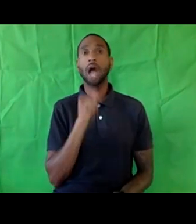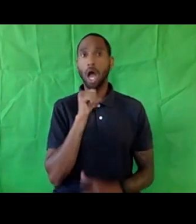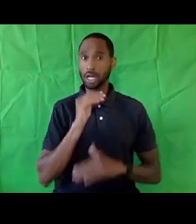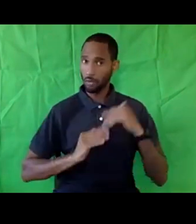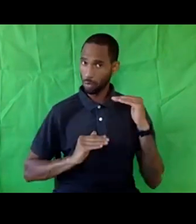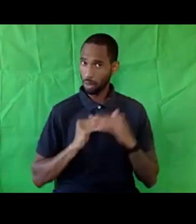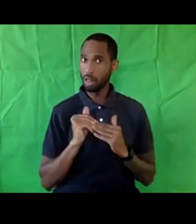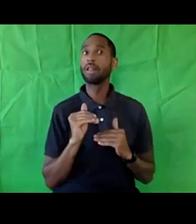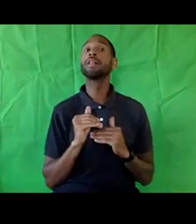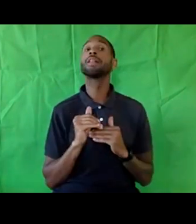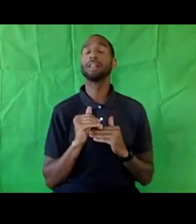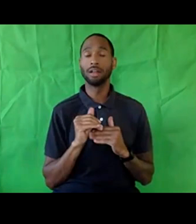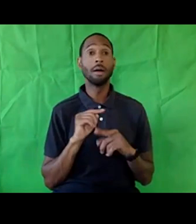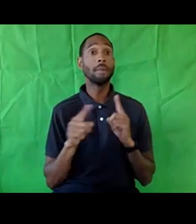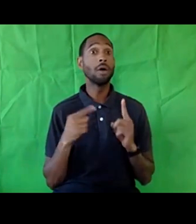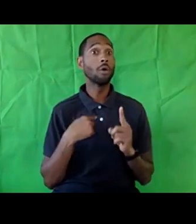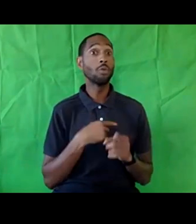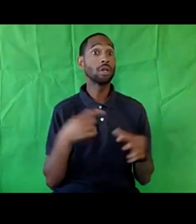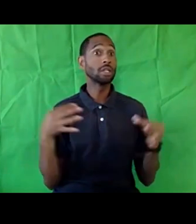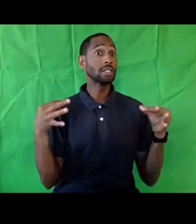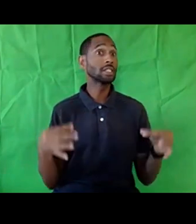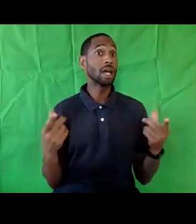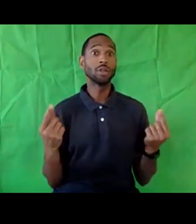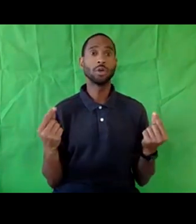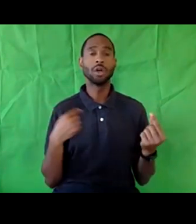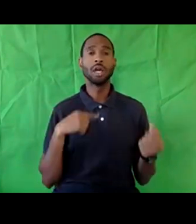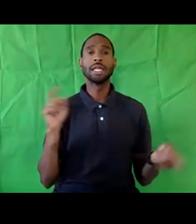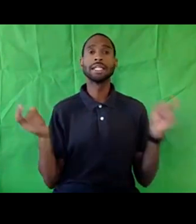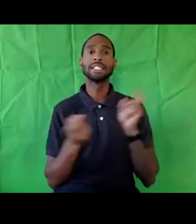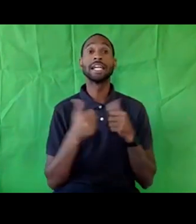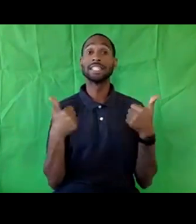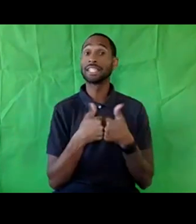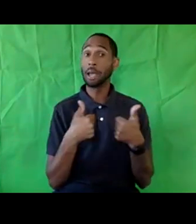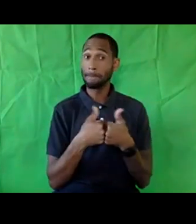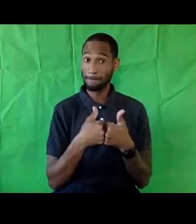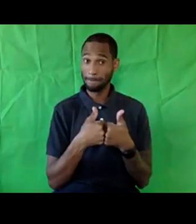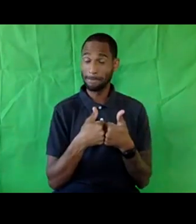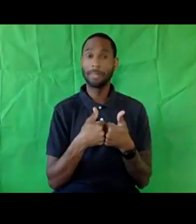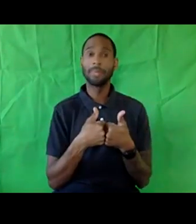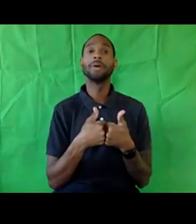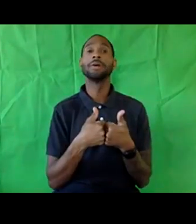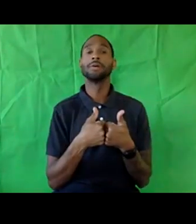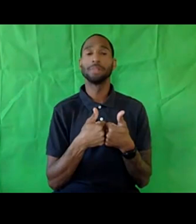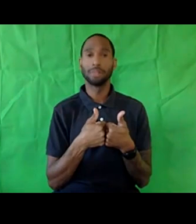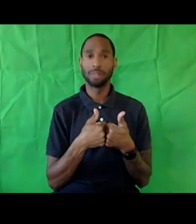so. And what we decided to do was to change the game and to play, like we